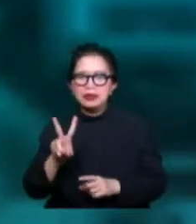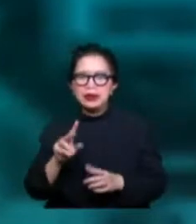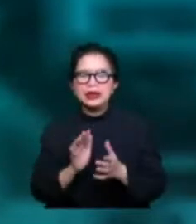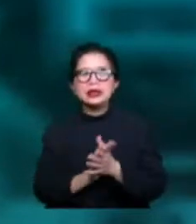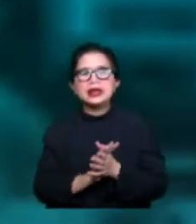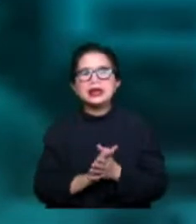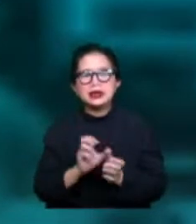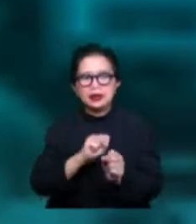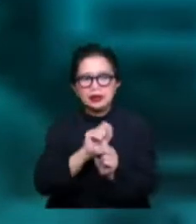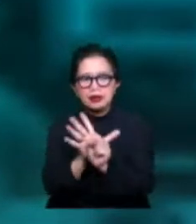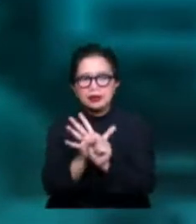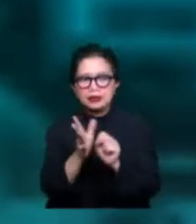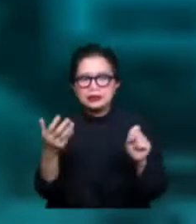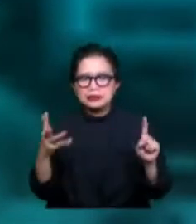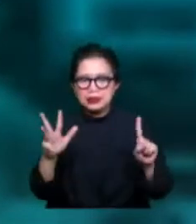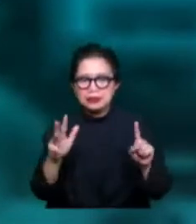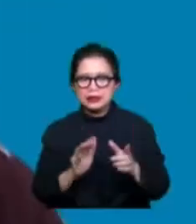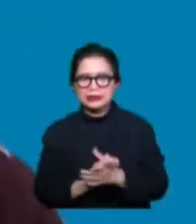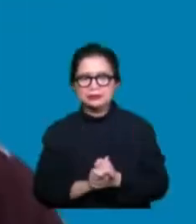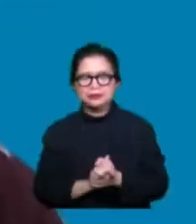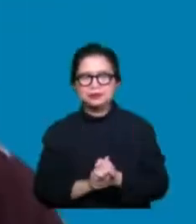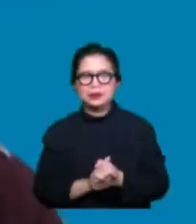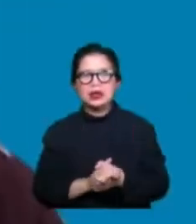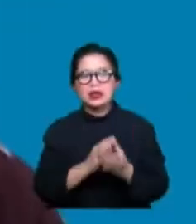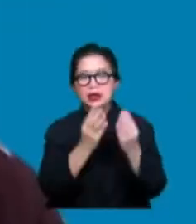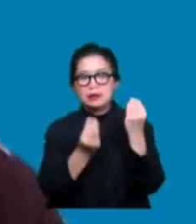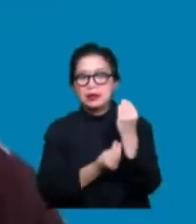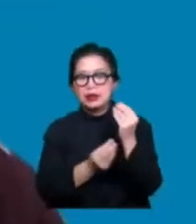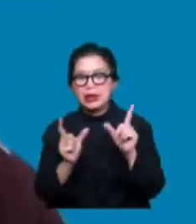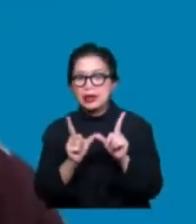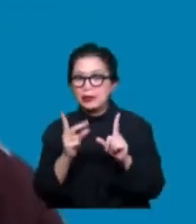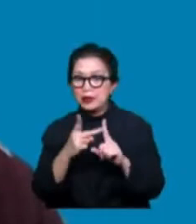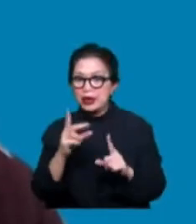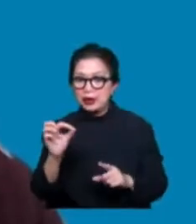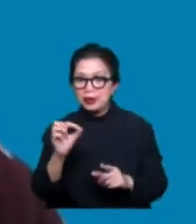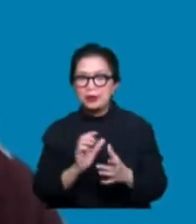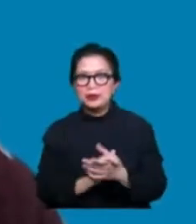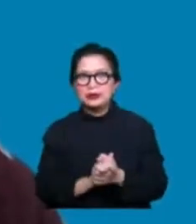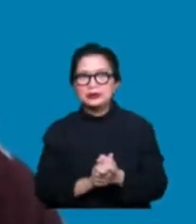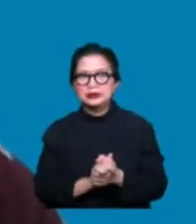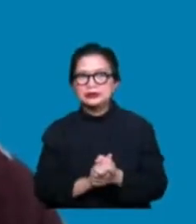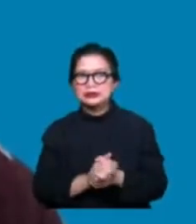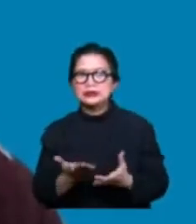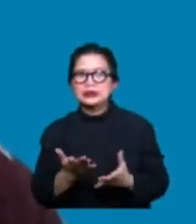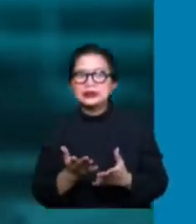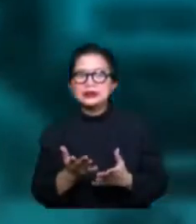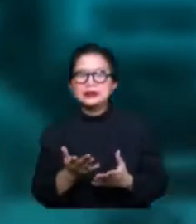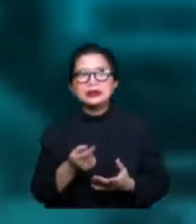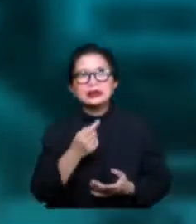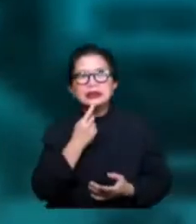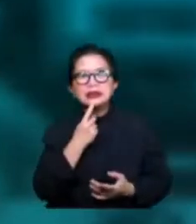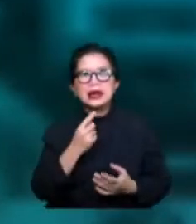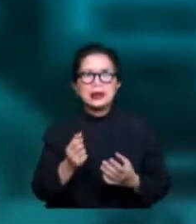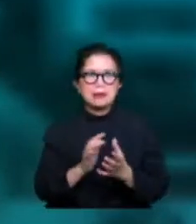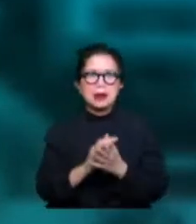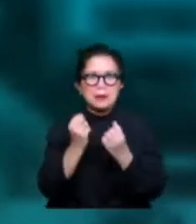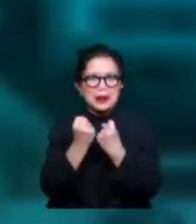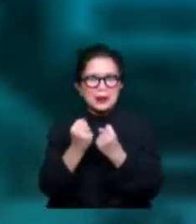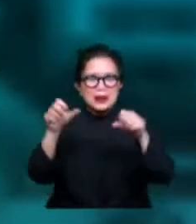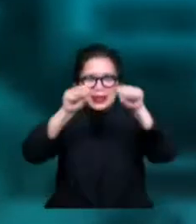in Indonesia. His notable achievements is in health systems strengthening, health sector coordination, and